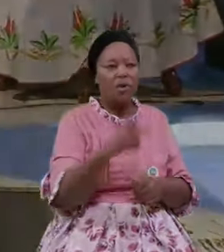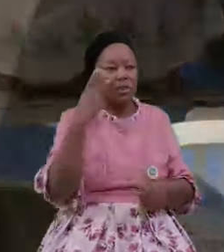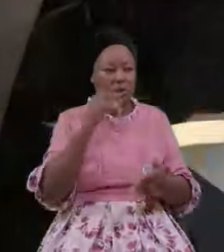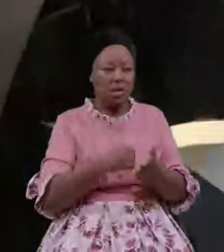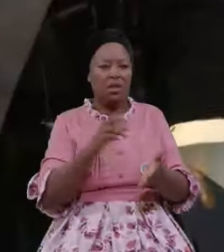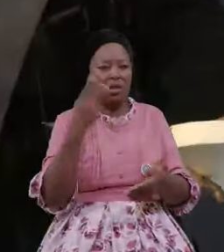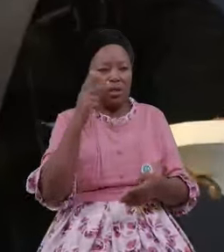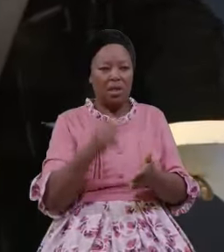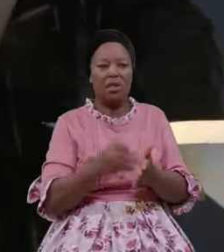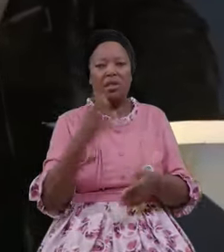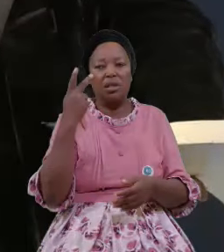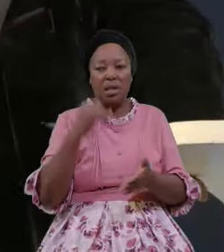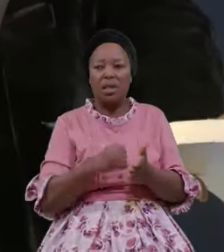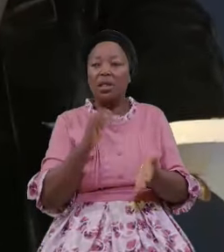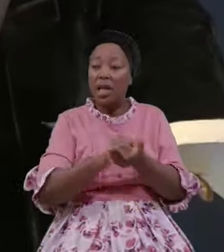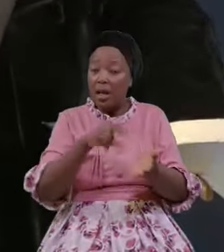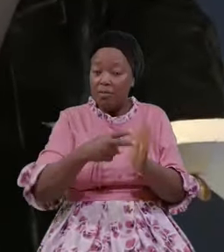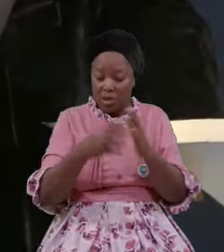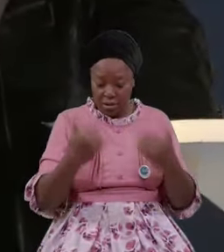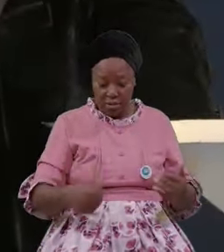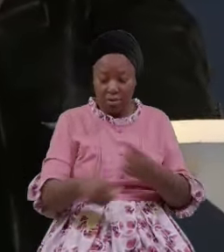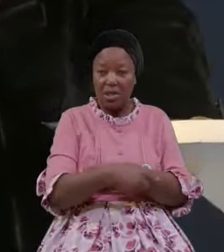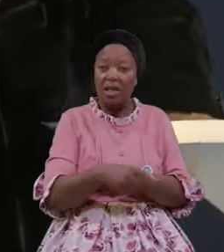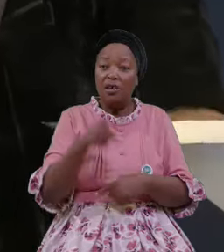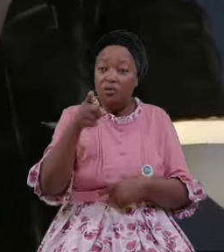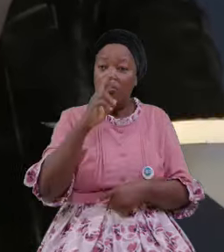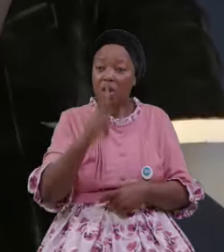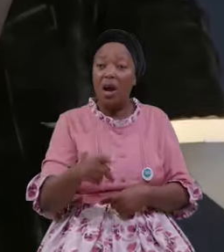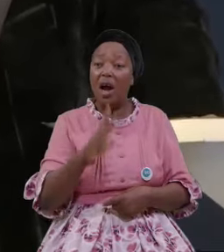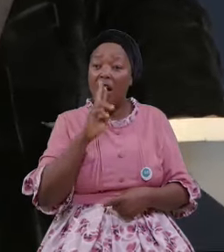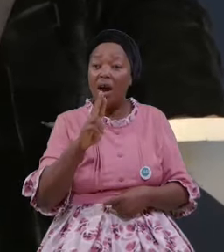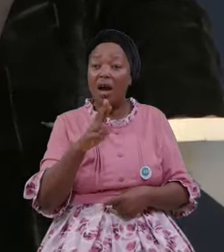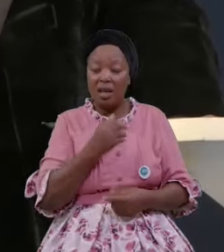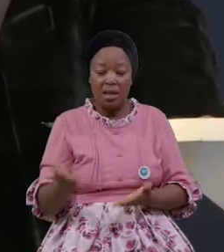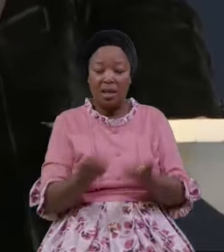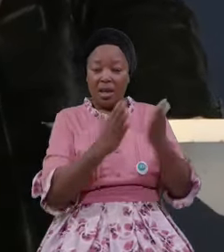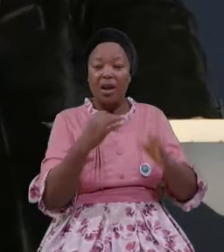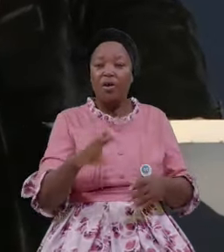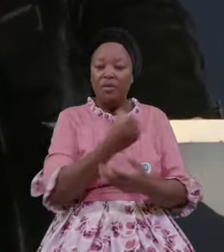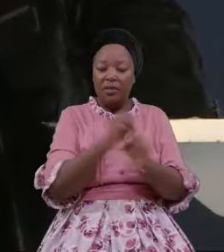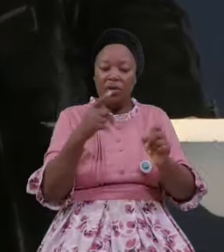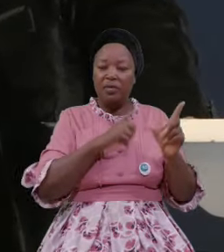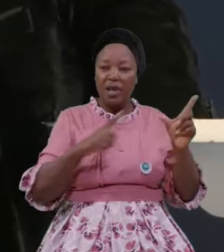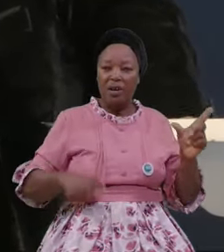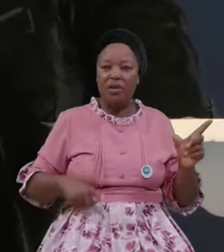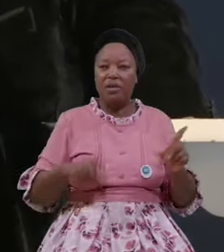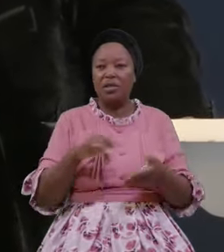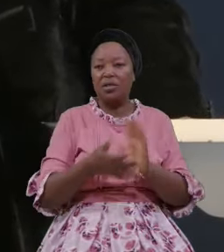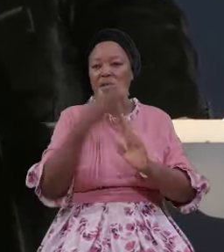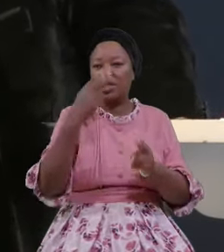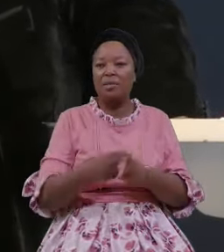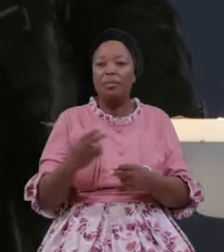That means today you are the candidate of the salvation of the Lord. Candidate of